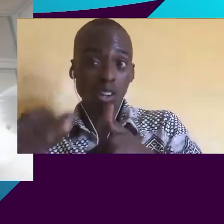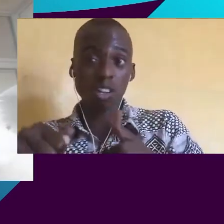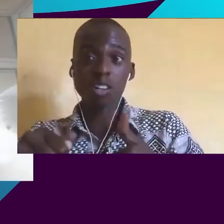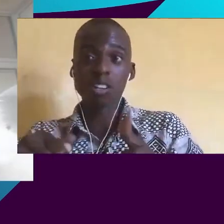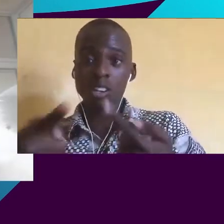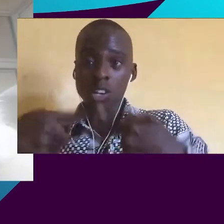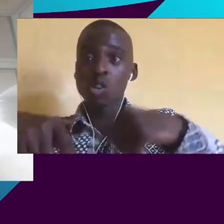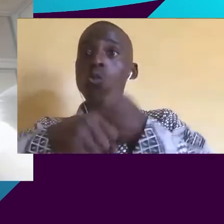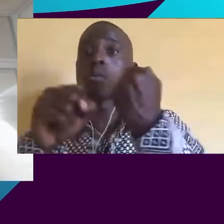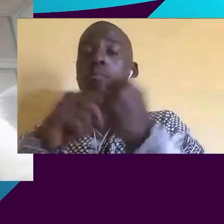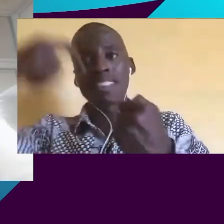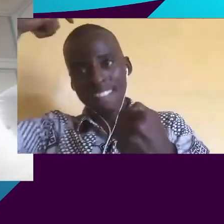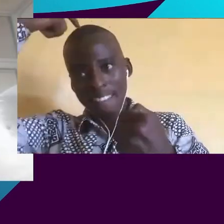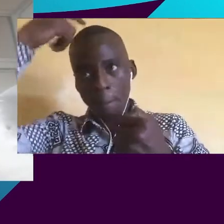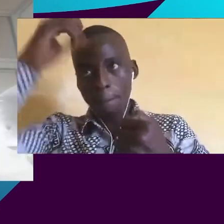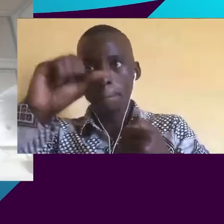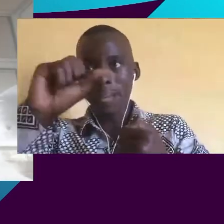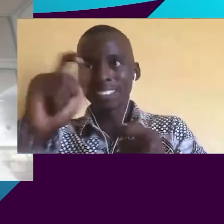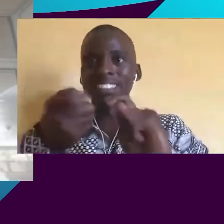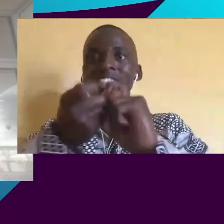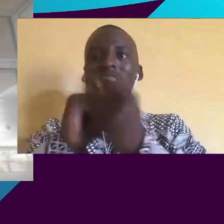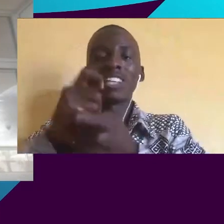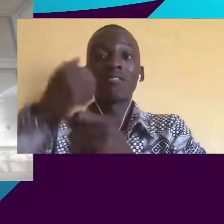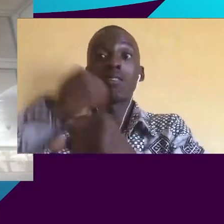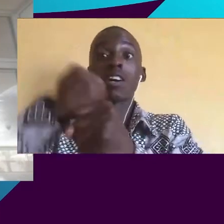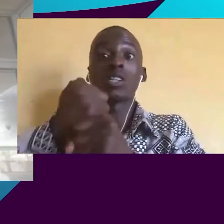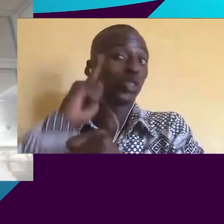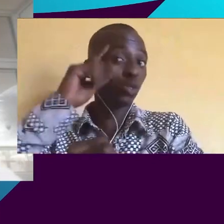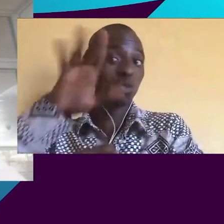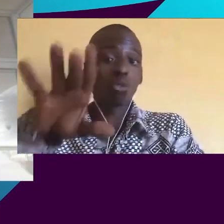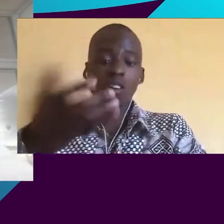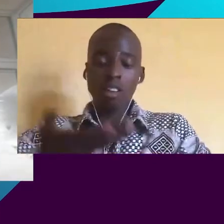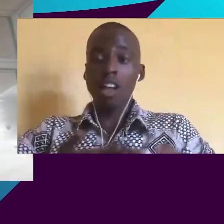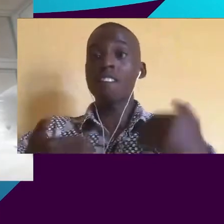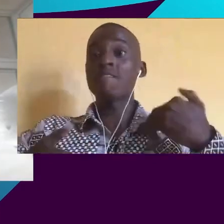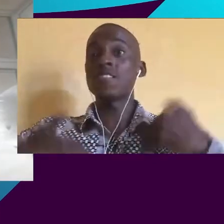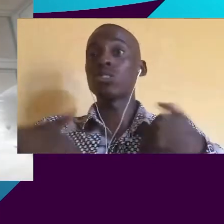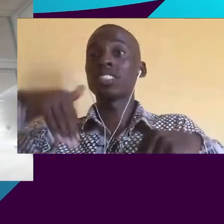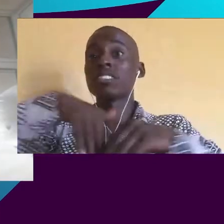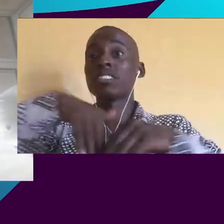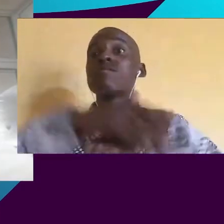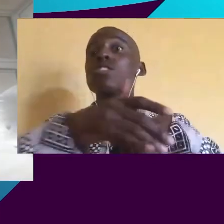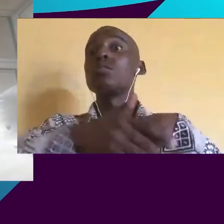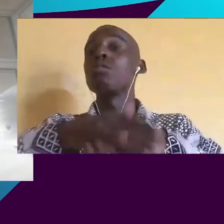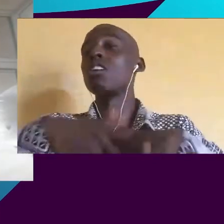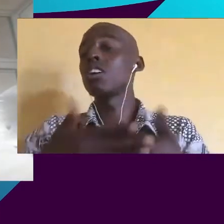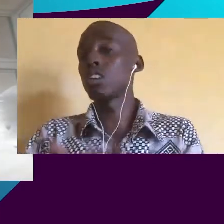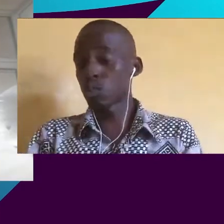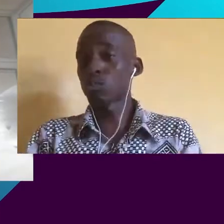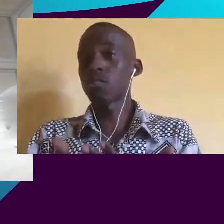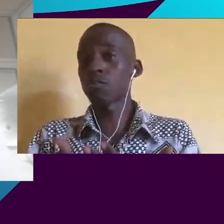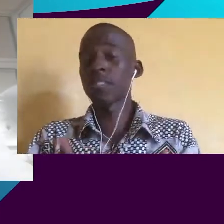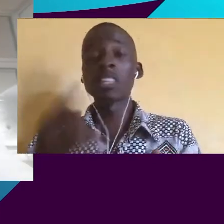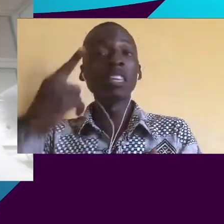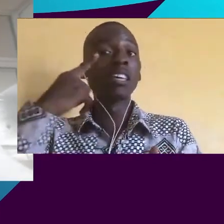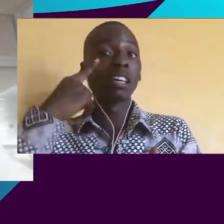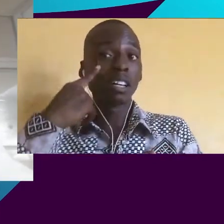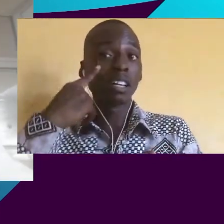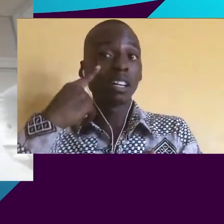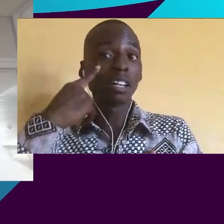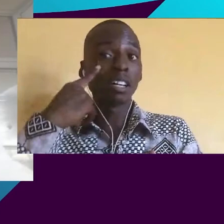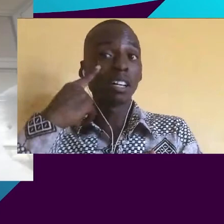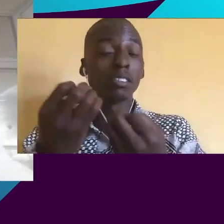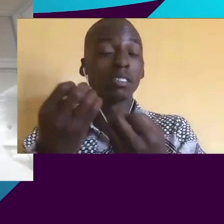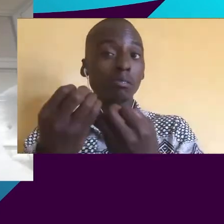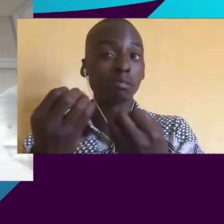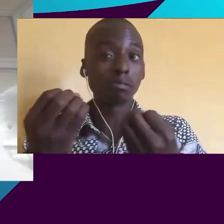mindset change for girls to pick interest in football? Really, I see many regard it as